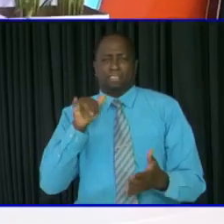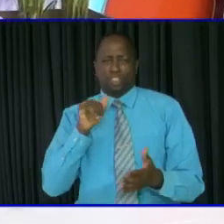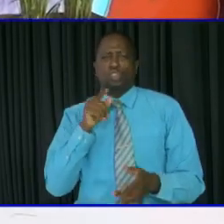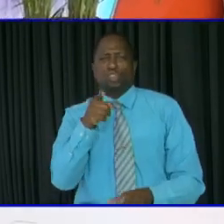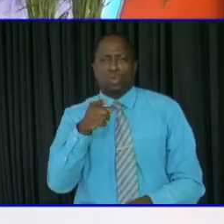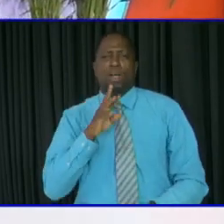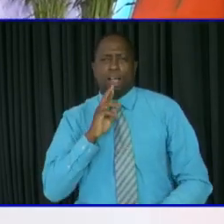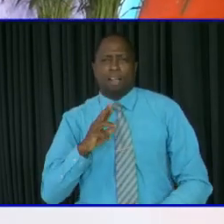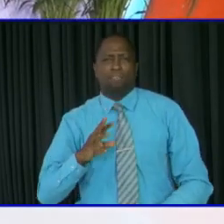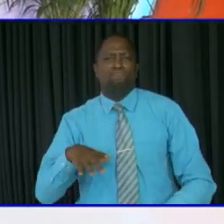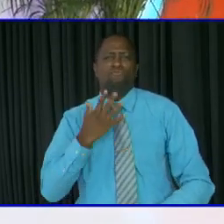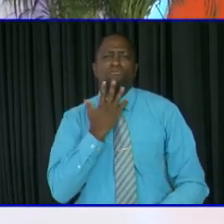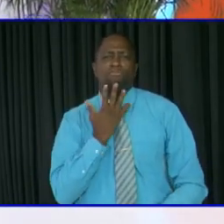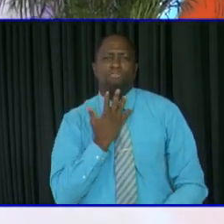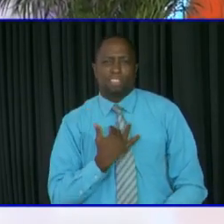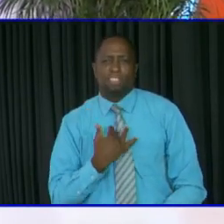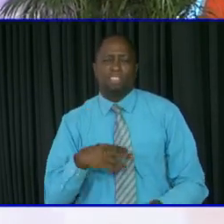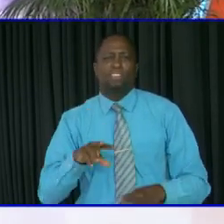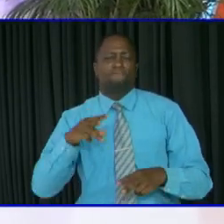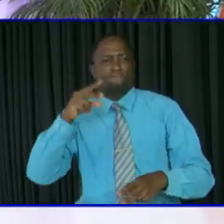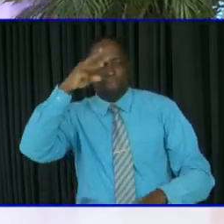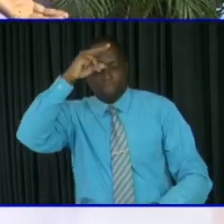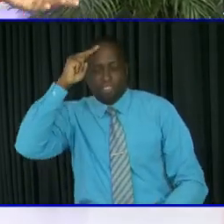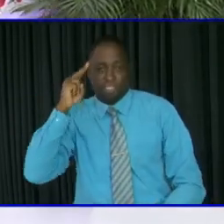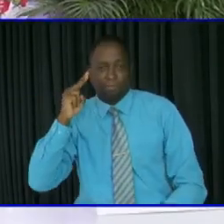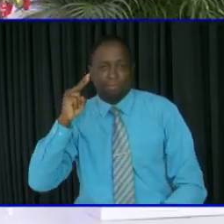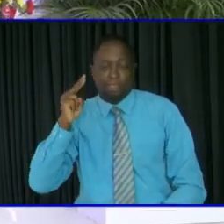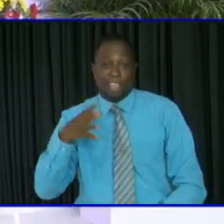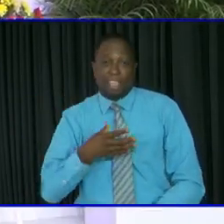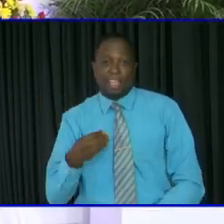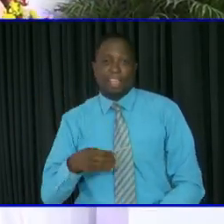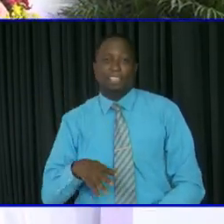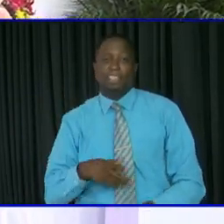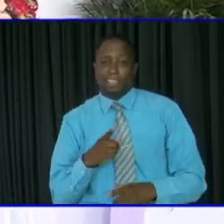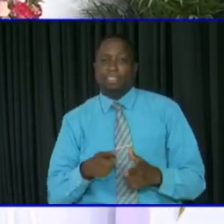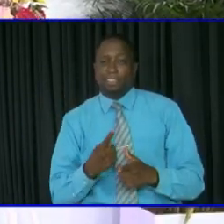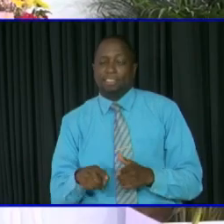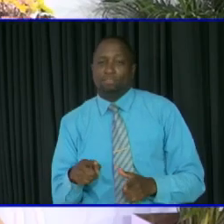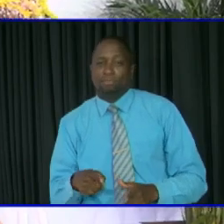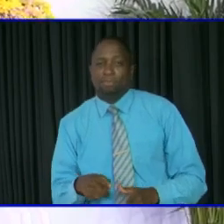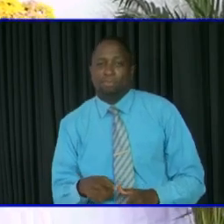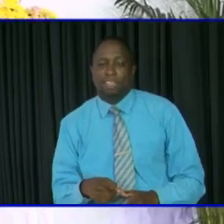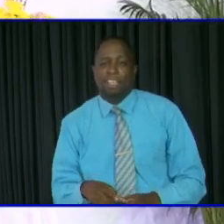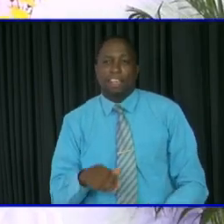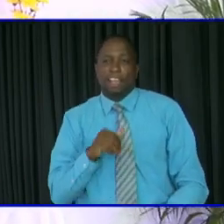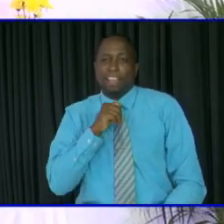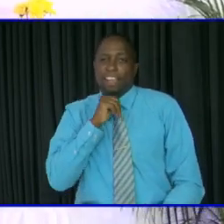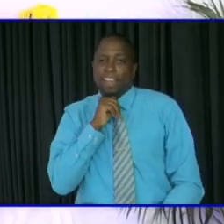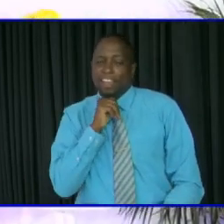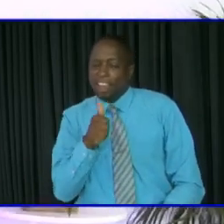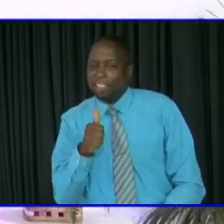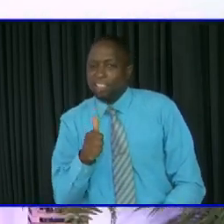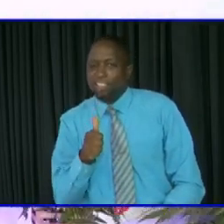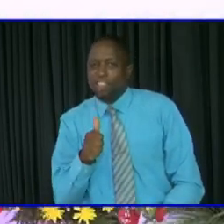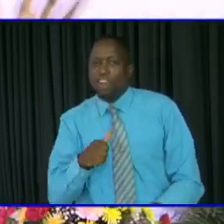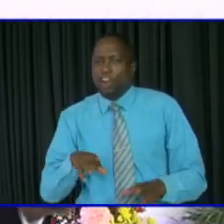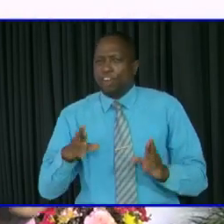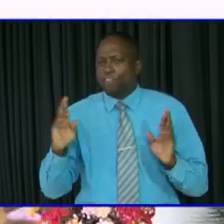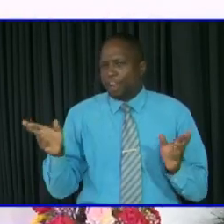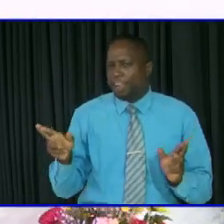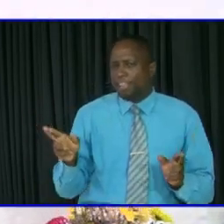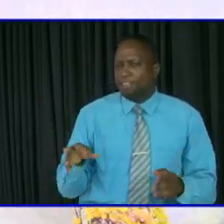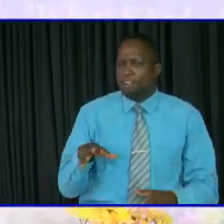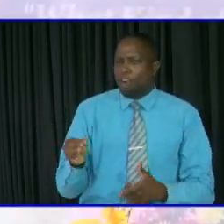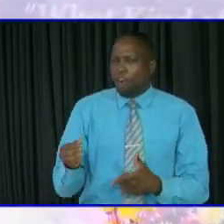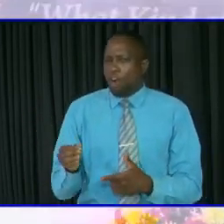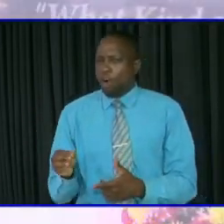move from those types of virgin to the not ready and not waiting virgin. Not every virgin